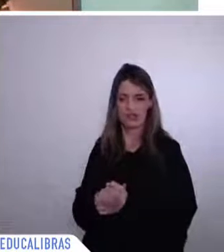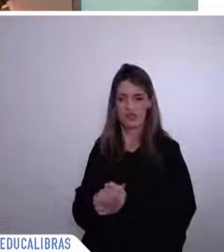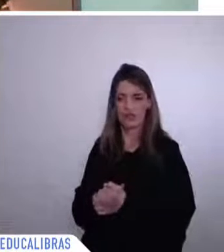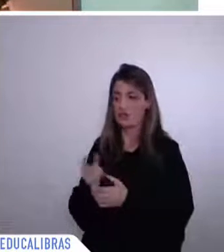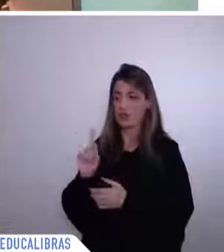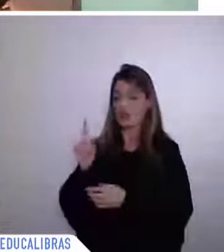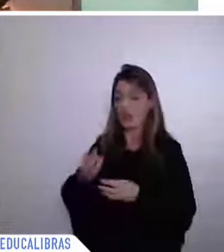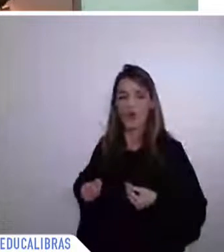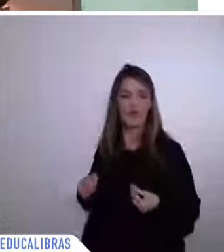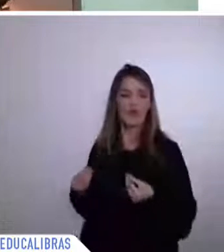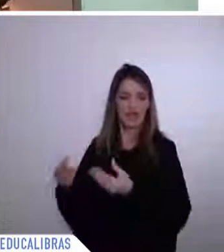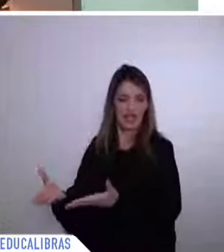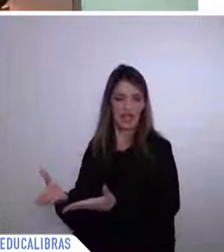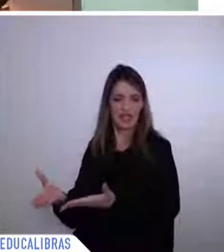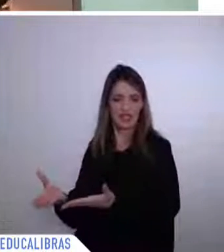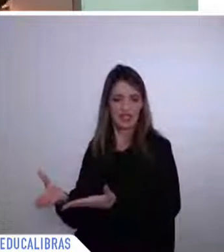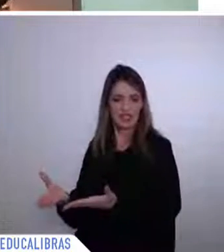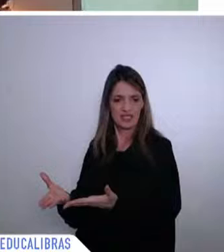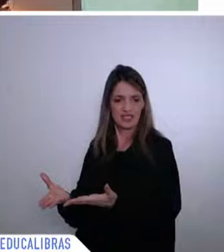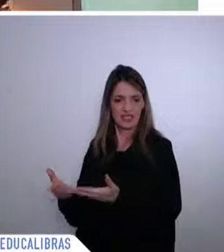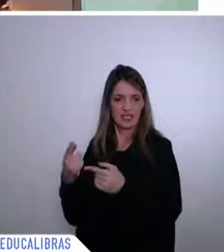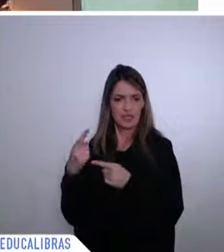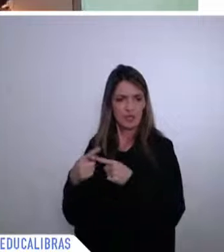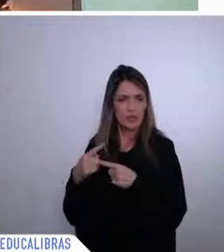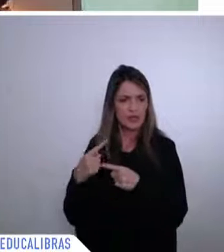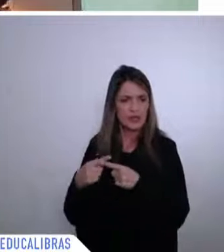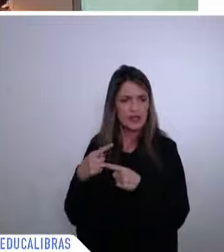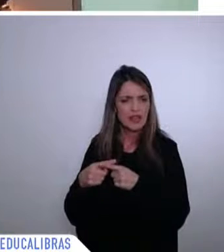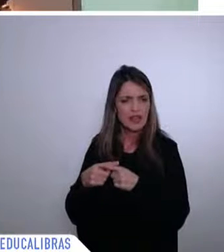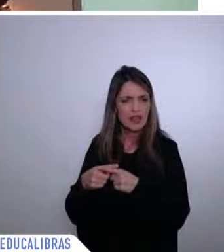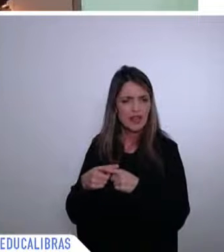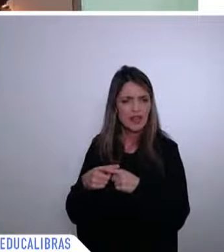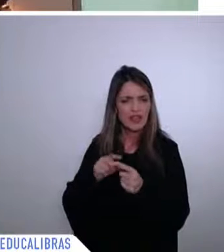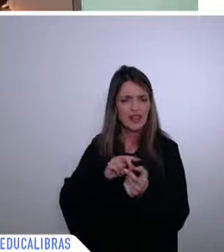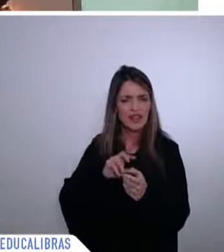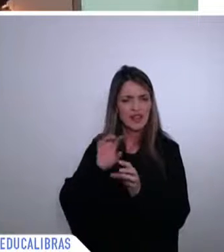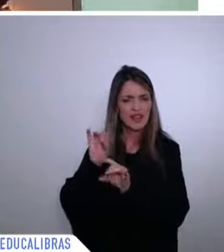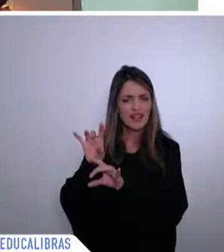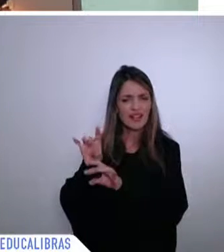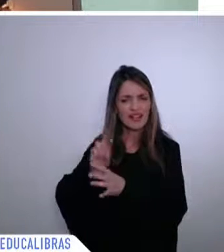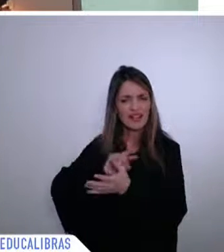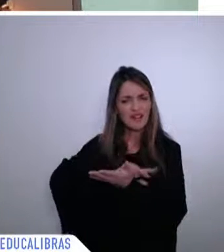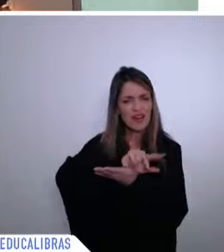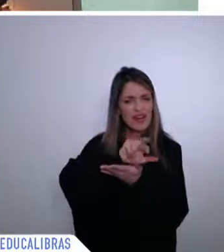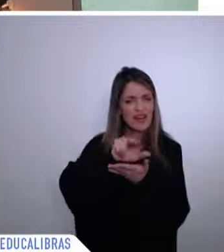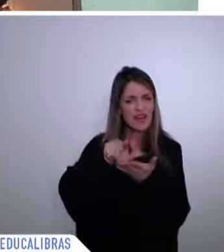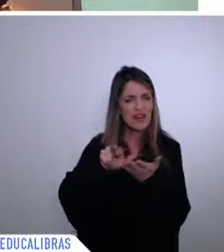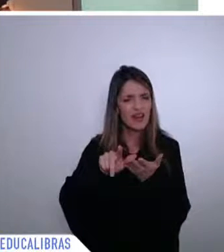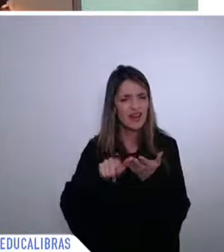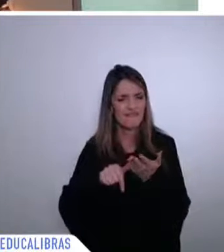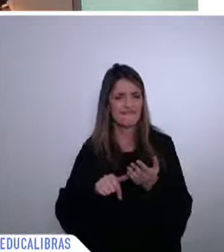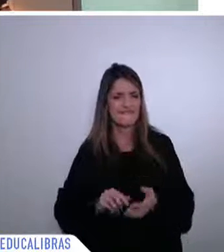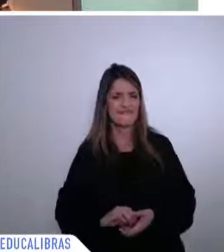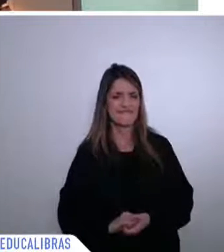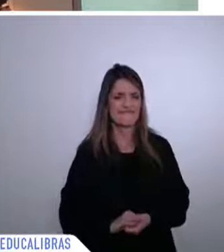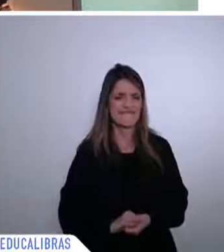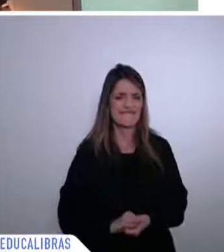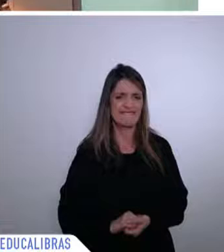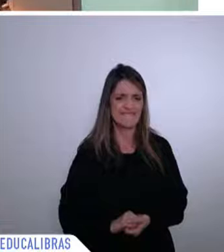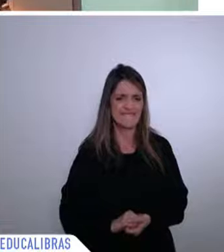face of dependency. It nominates the risks and it uses techniques to calculate